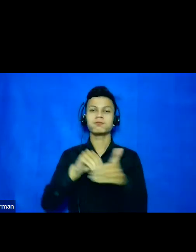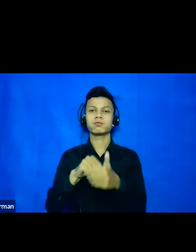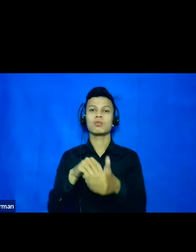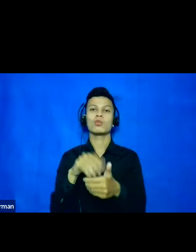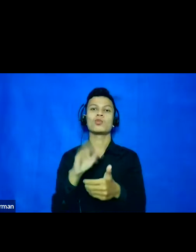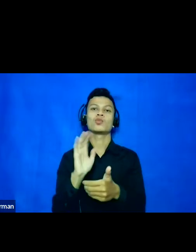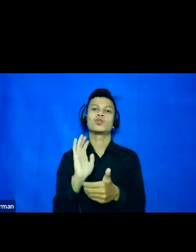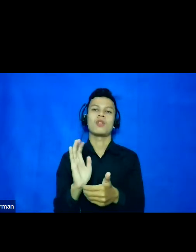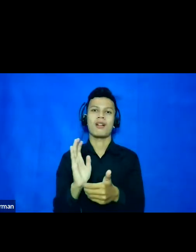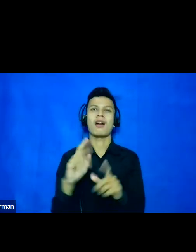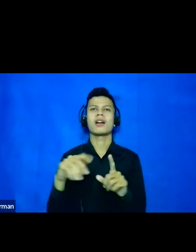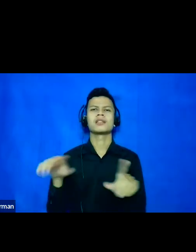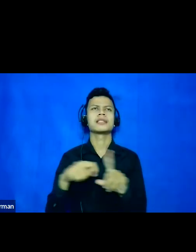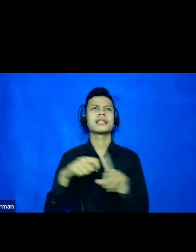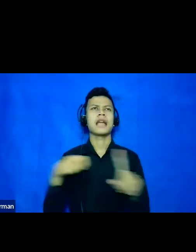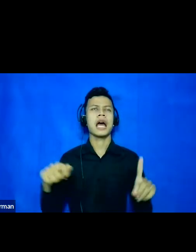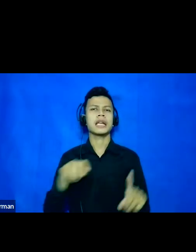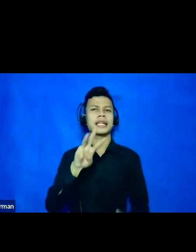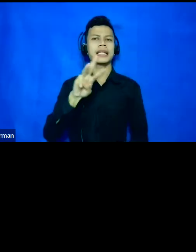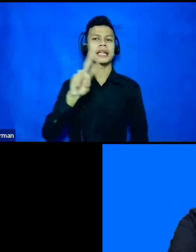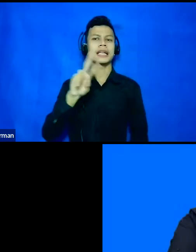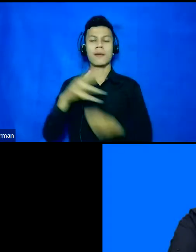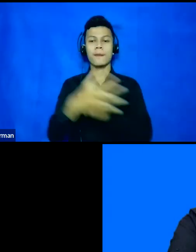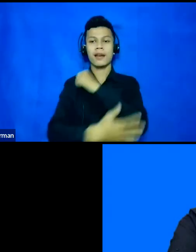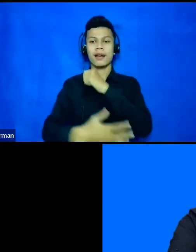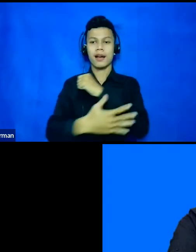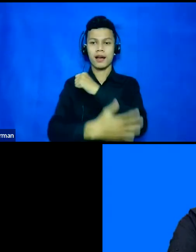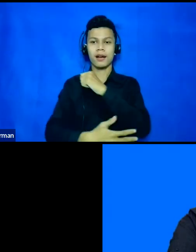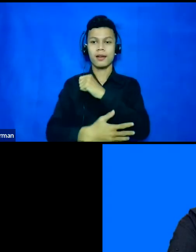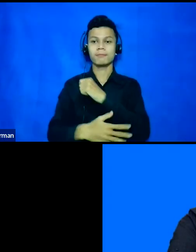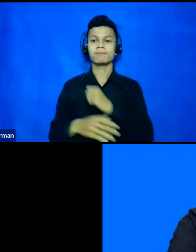38 countries, both CSO from the